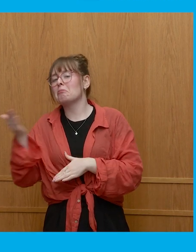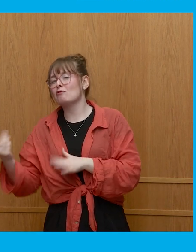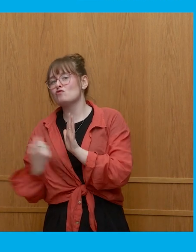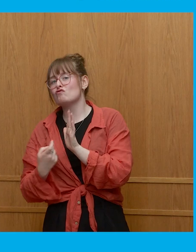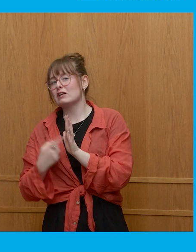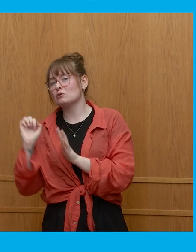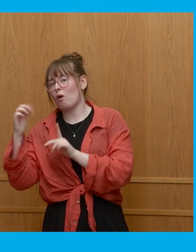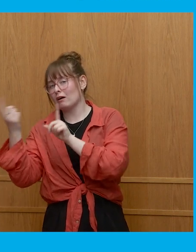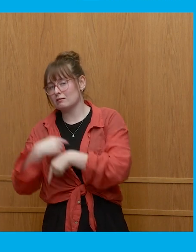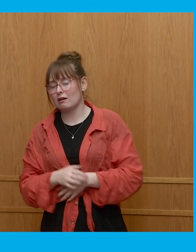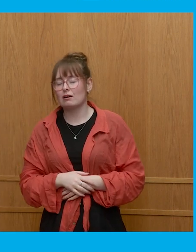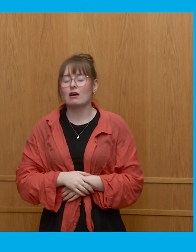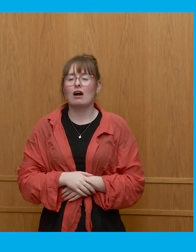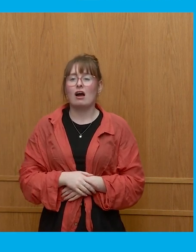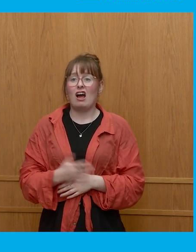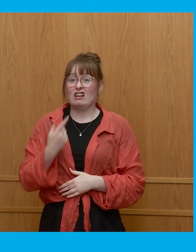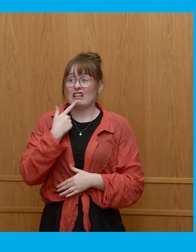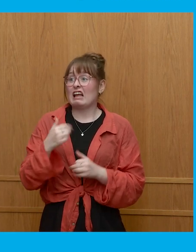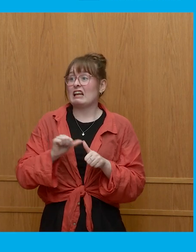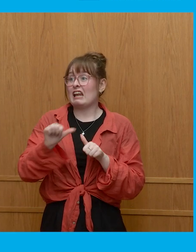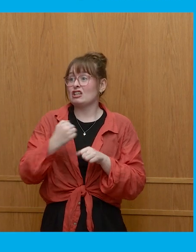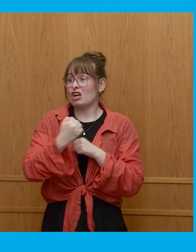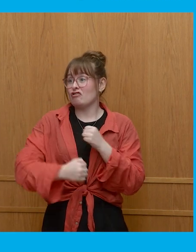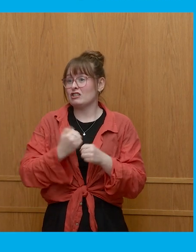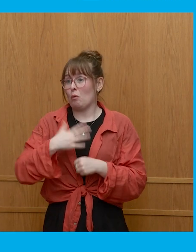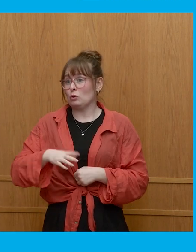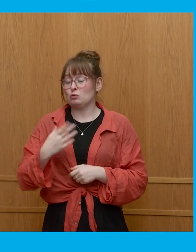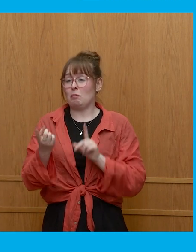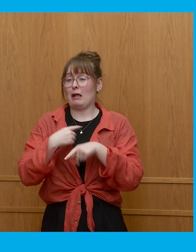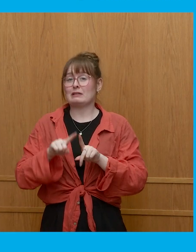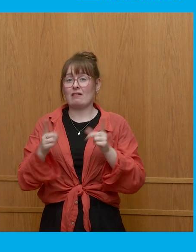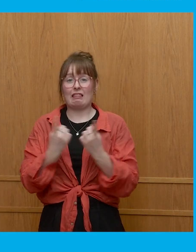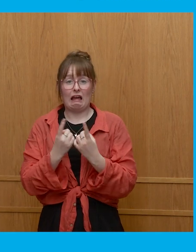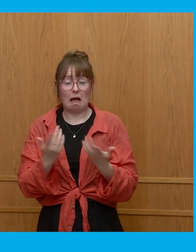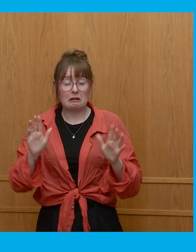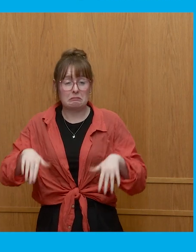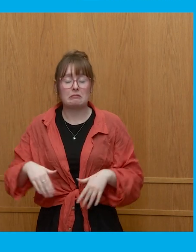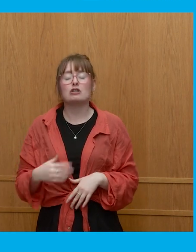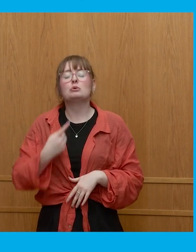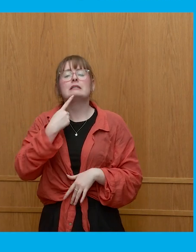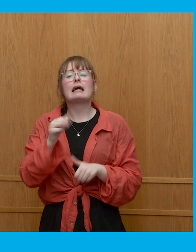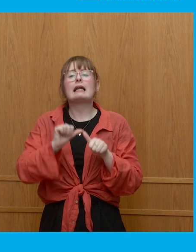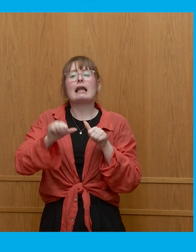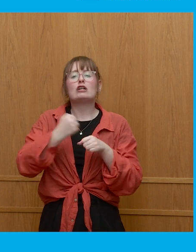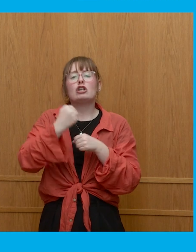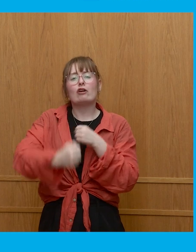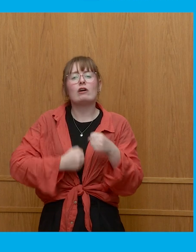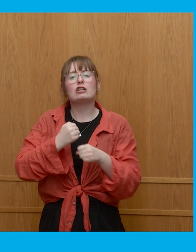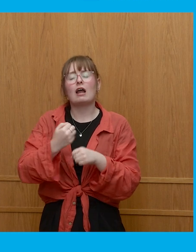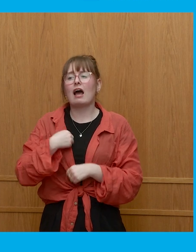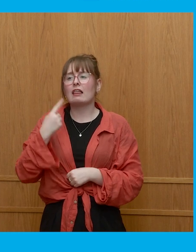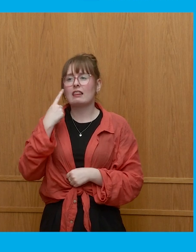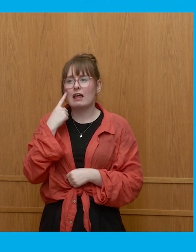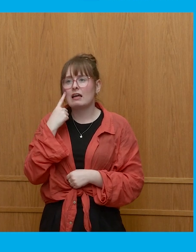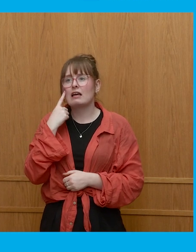generation. Well, as you say next generation, I was going to say something else there first. No. But if you say next generation, I think that maybe, so